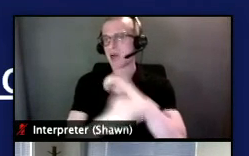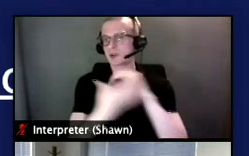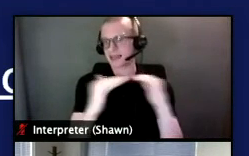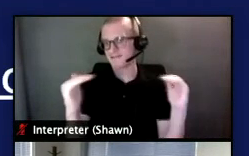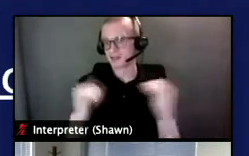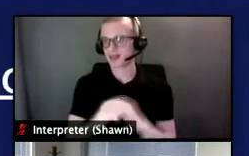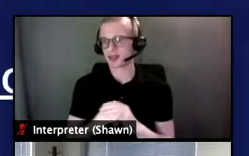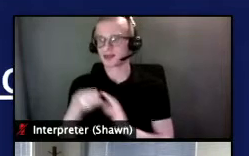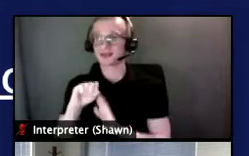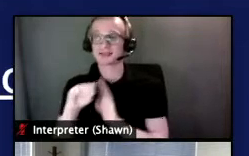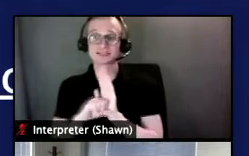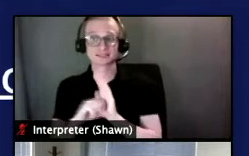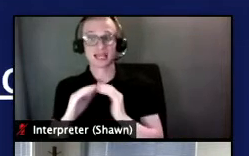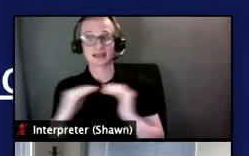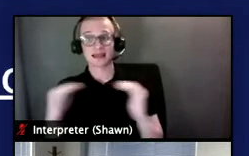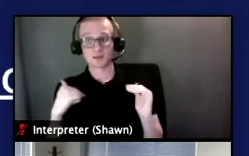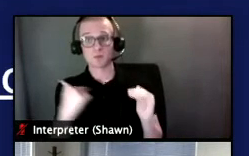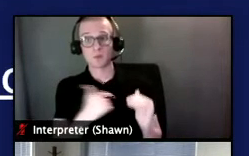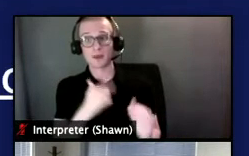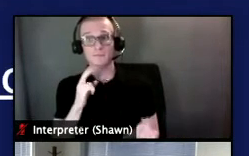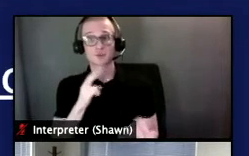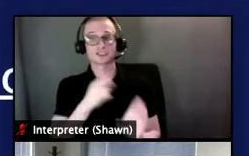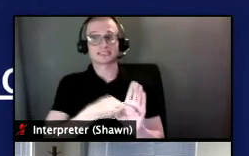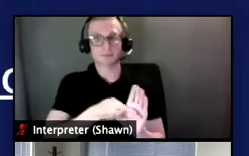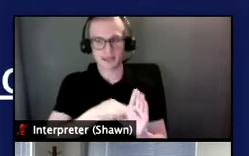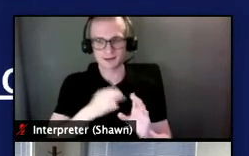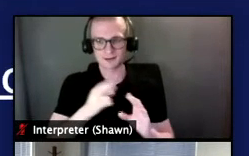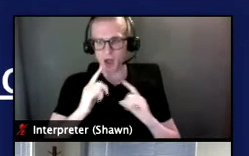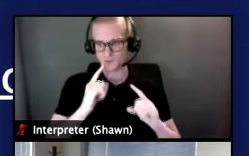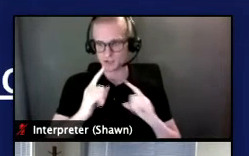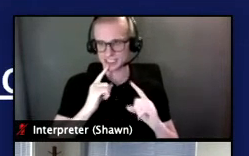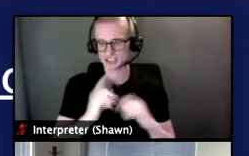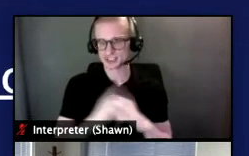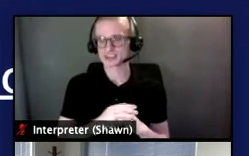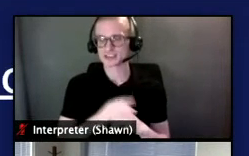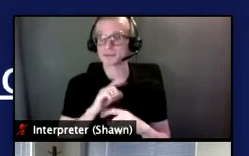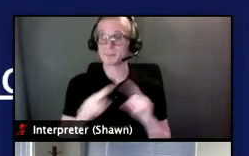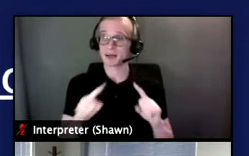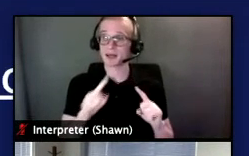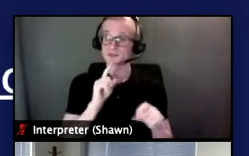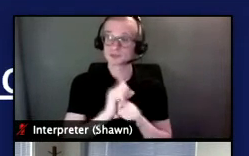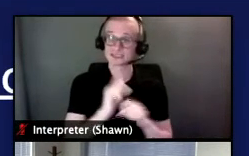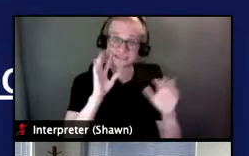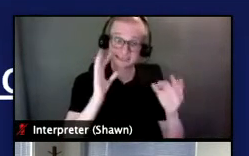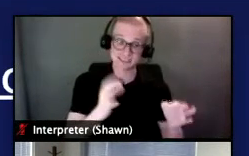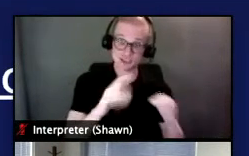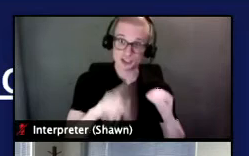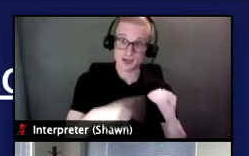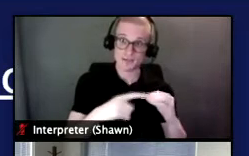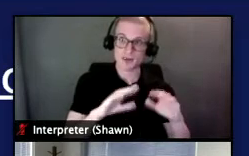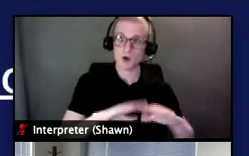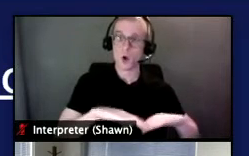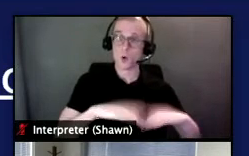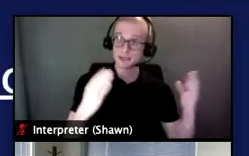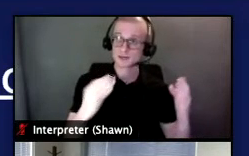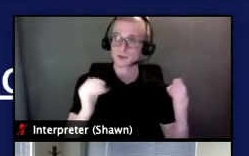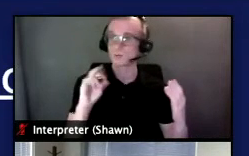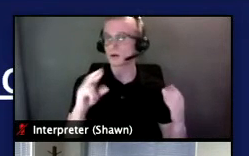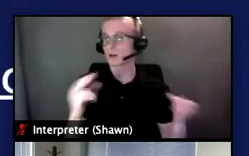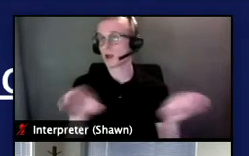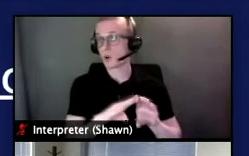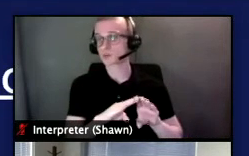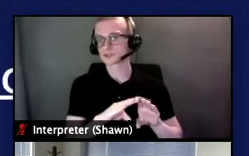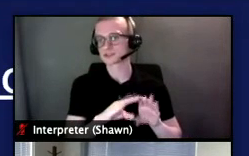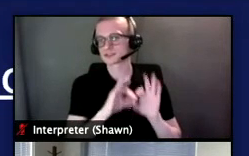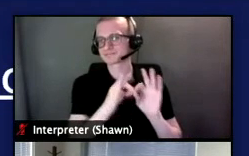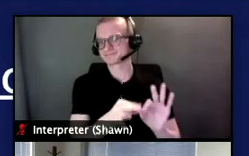participating in the conversations. The decisions, though, on opening and closing are local in that regard.